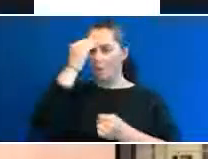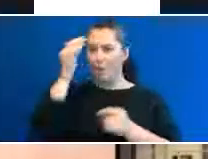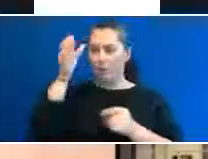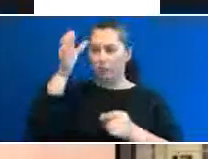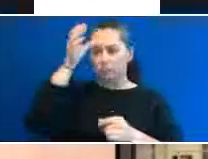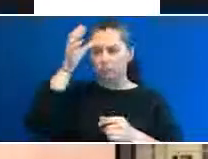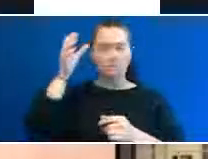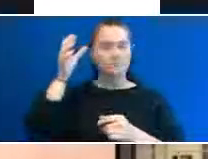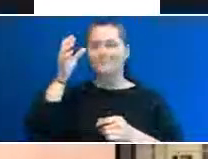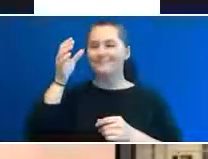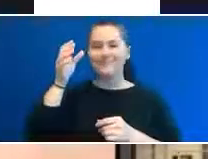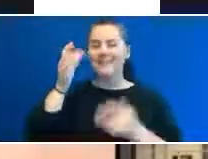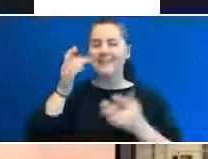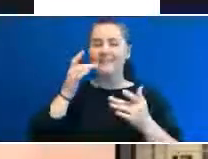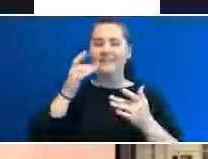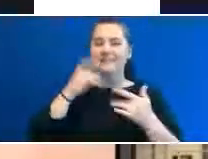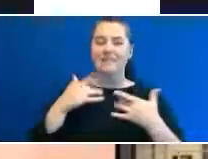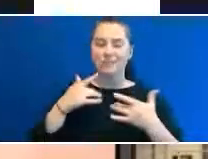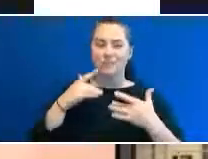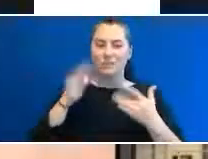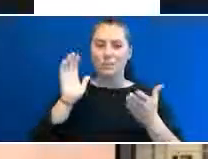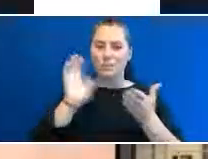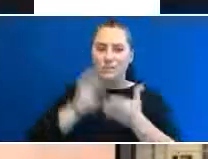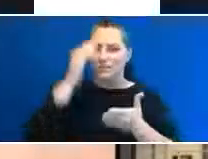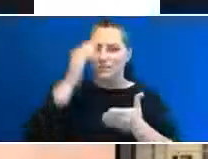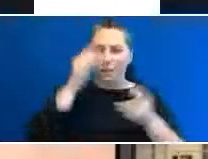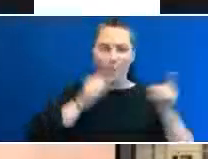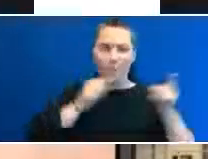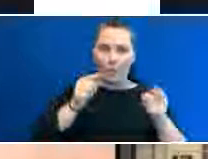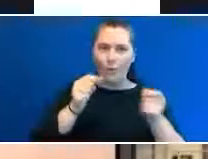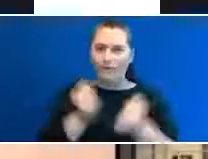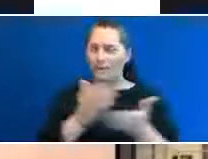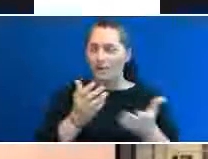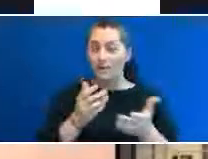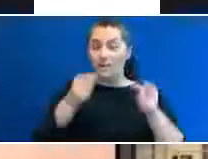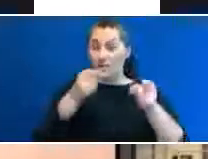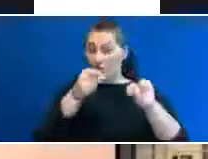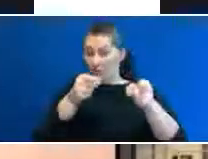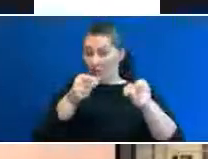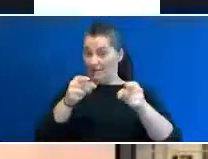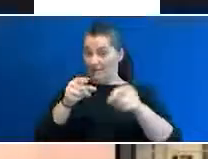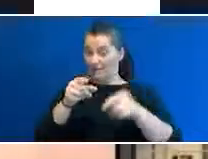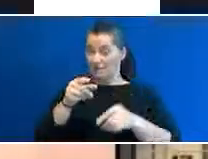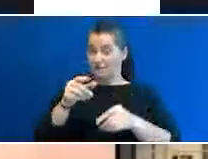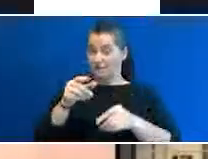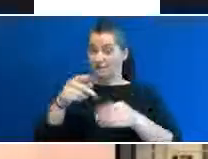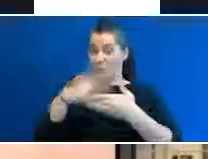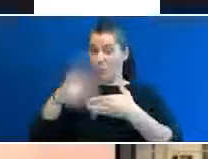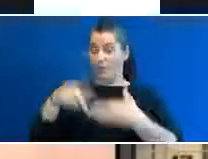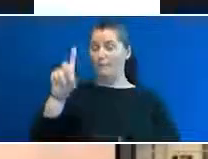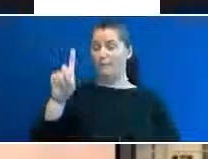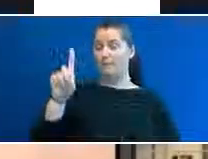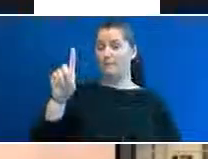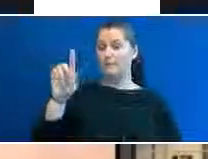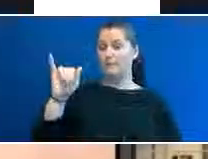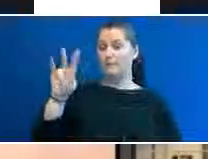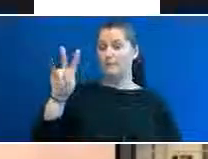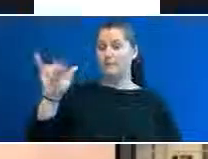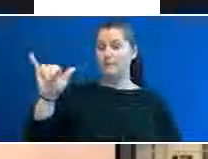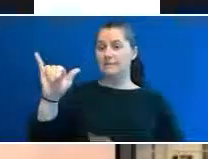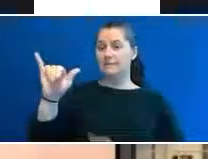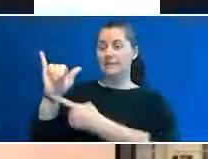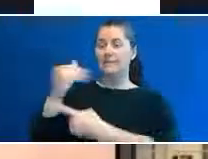those restricted revenue sources. So what DIVVY has done is we've built out an area that we call our custom